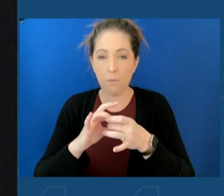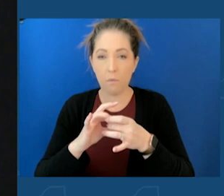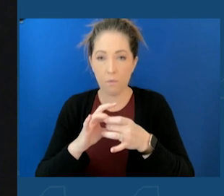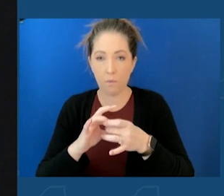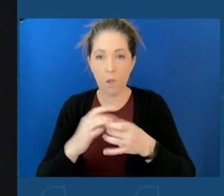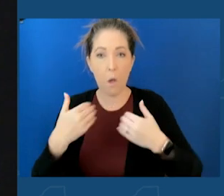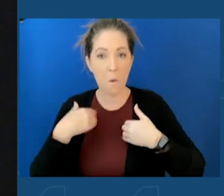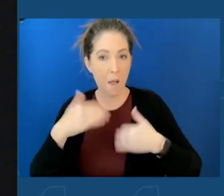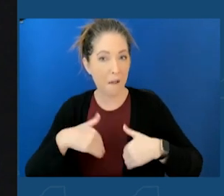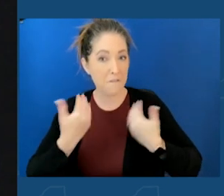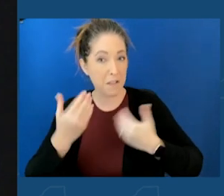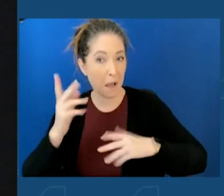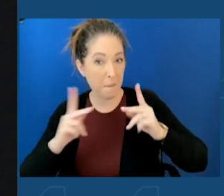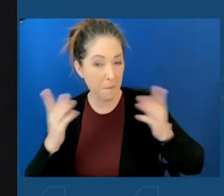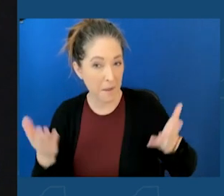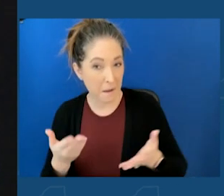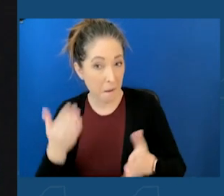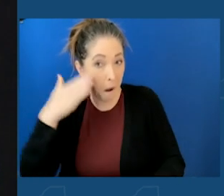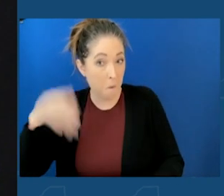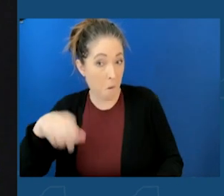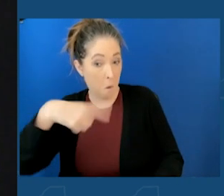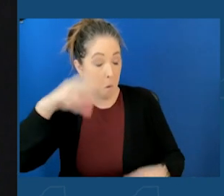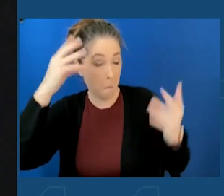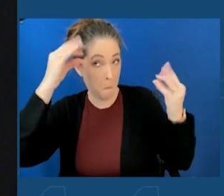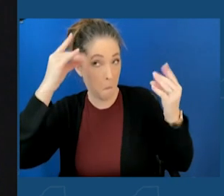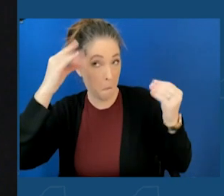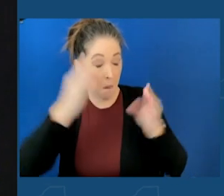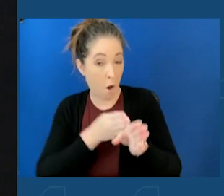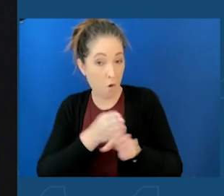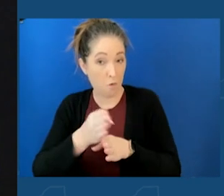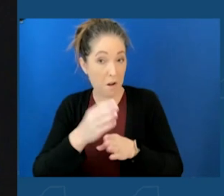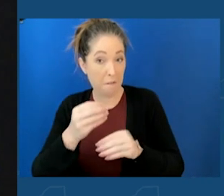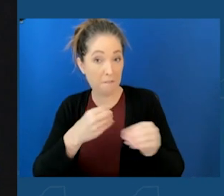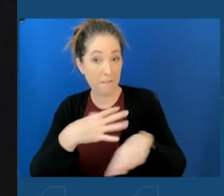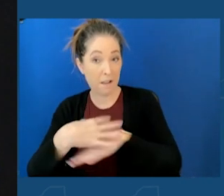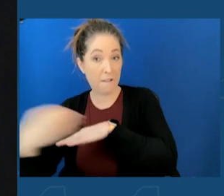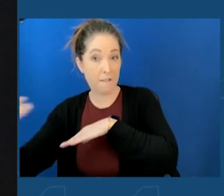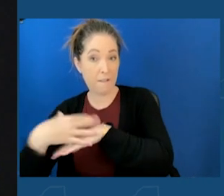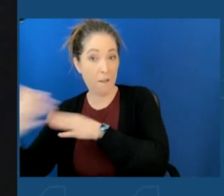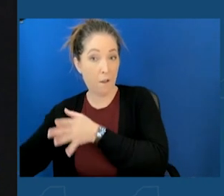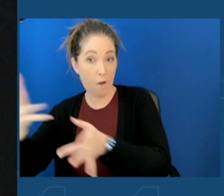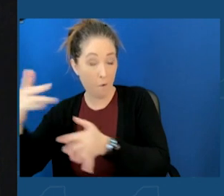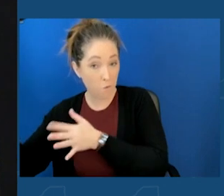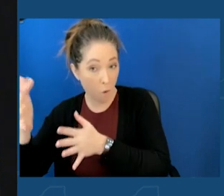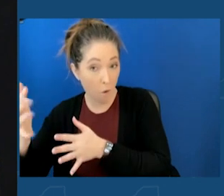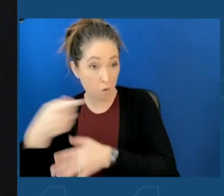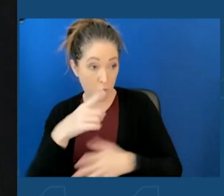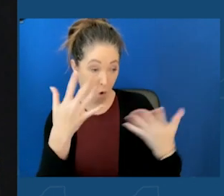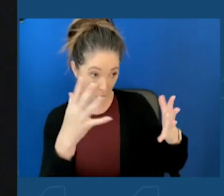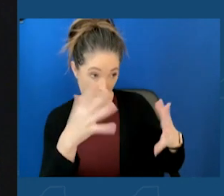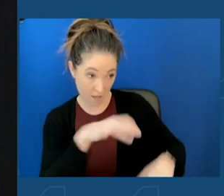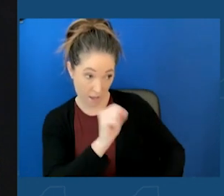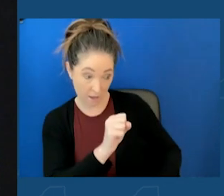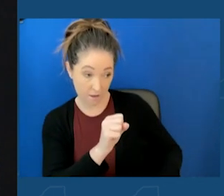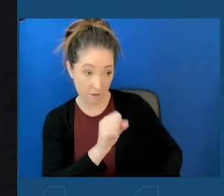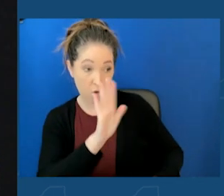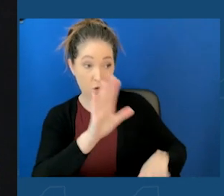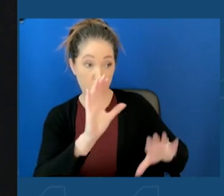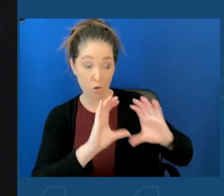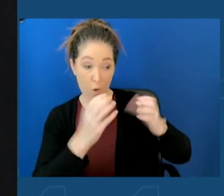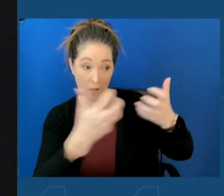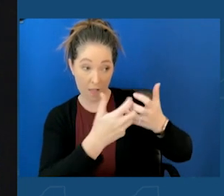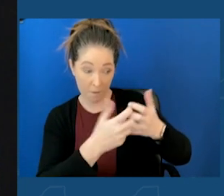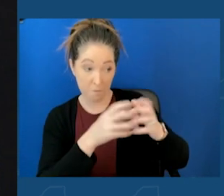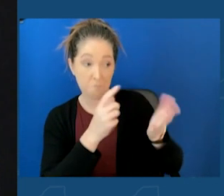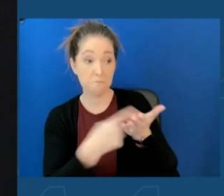here. I don't know if you've thought about careers in offshore wind. Okay, you have? Okay. All your classmates talking about it too? Okay, that's